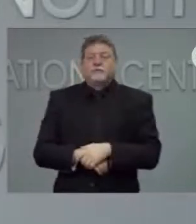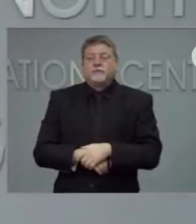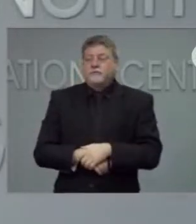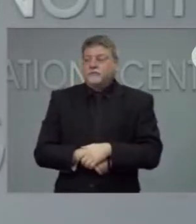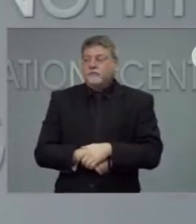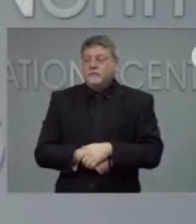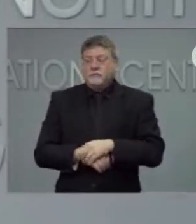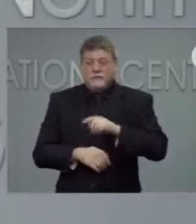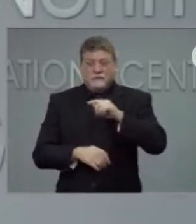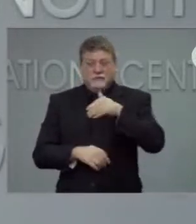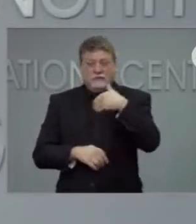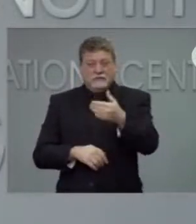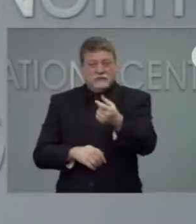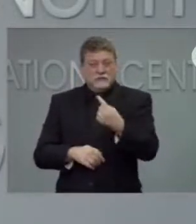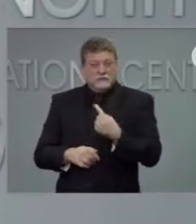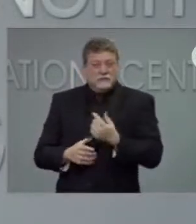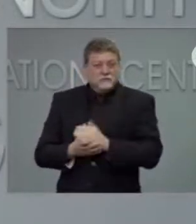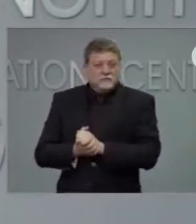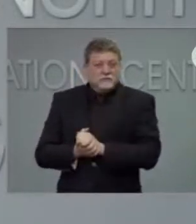Next question, please.